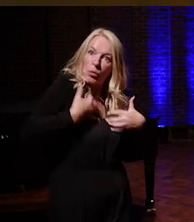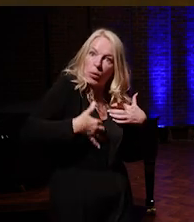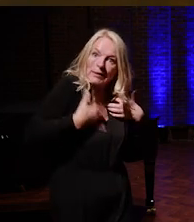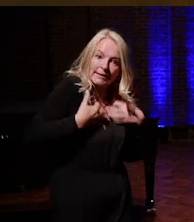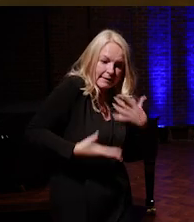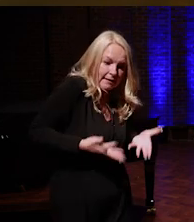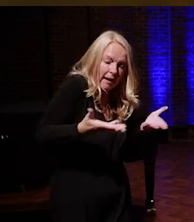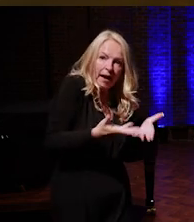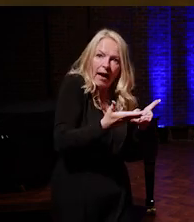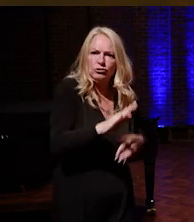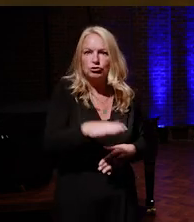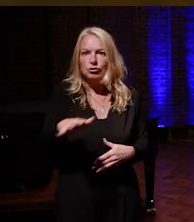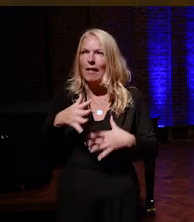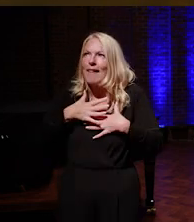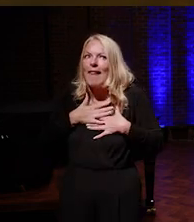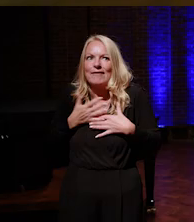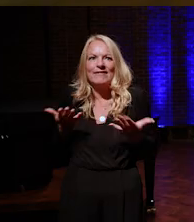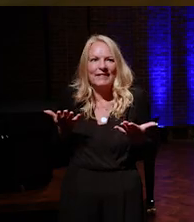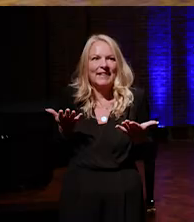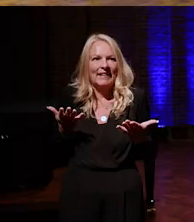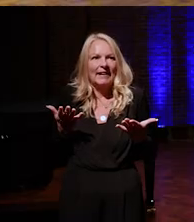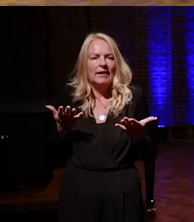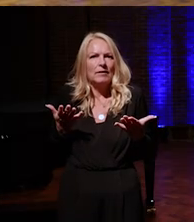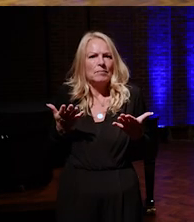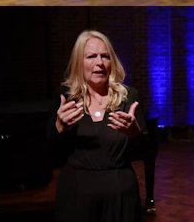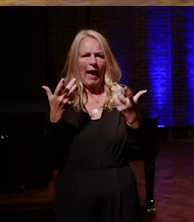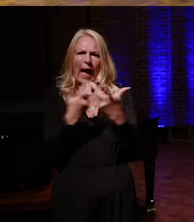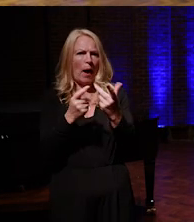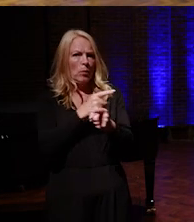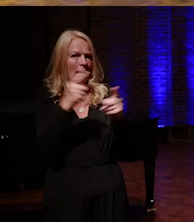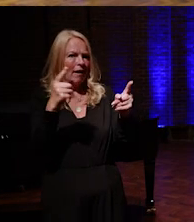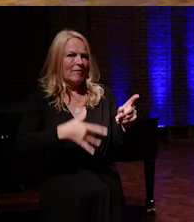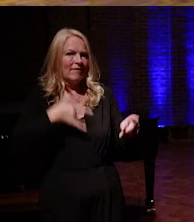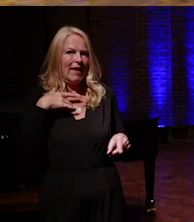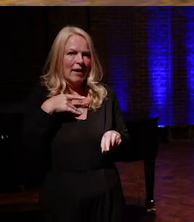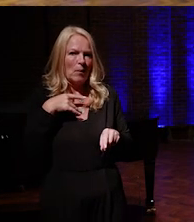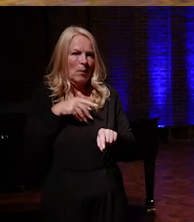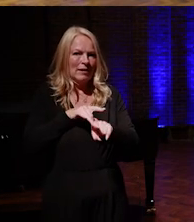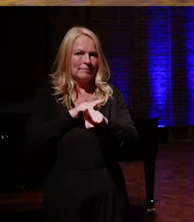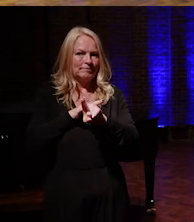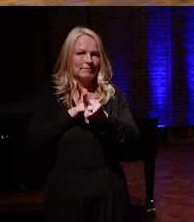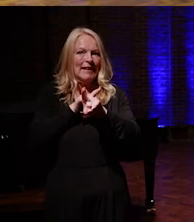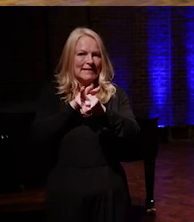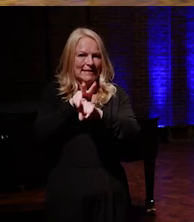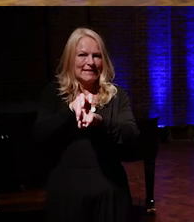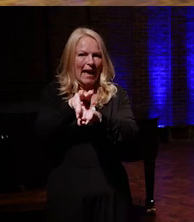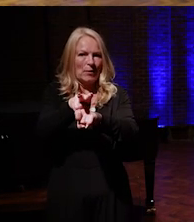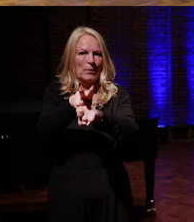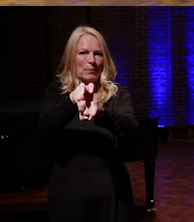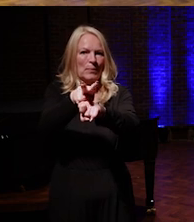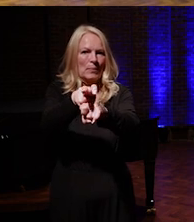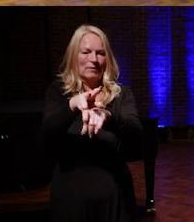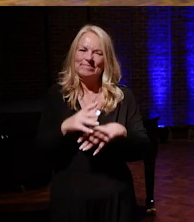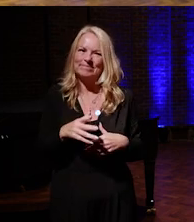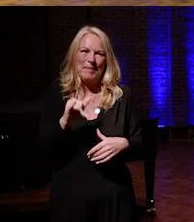they absolutely love it. And I wonder how you would feel if I was to put a snail in your hand right now. I imagine that you may not